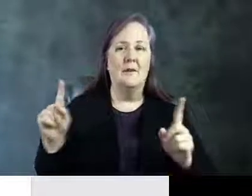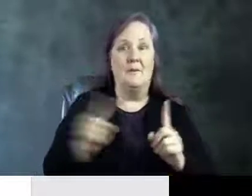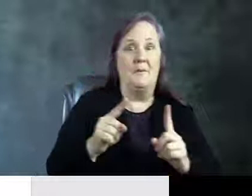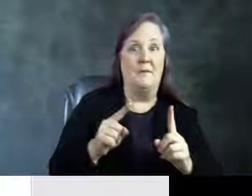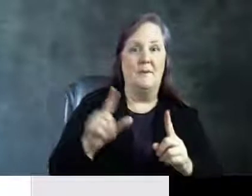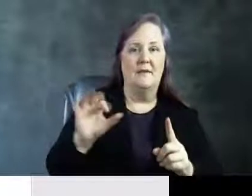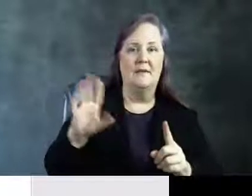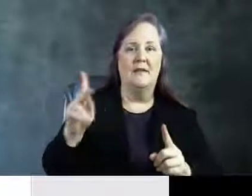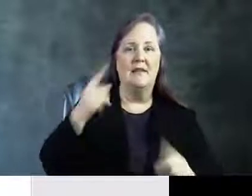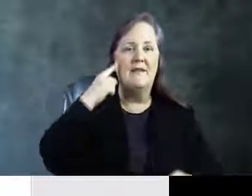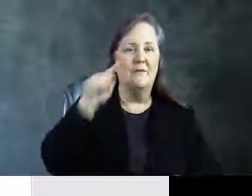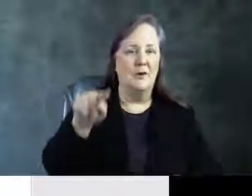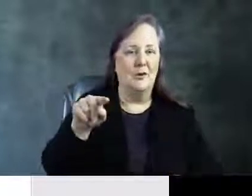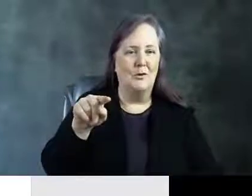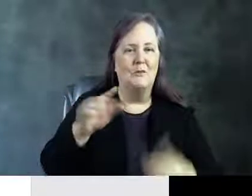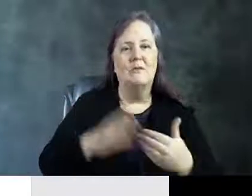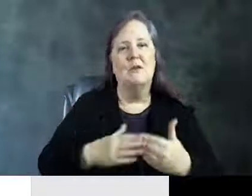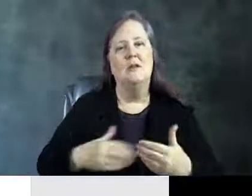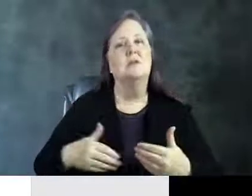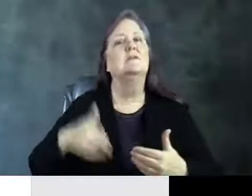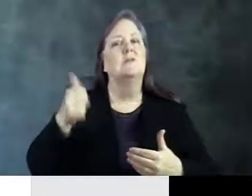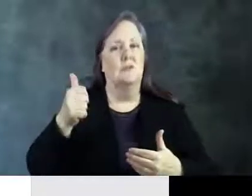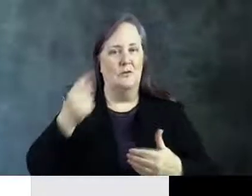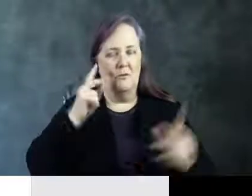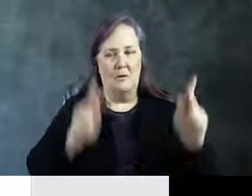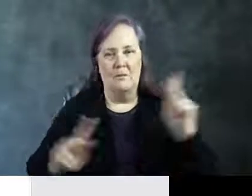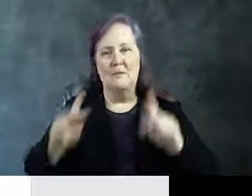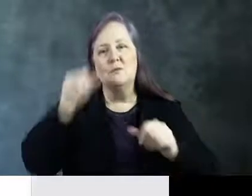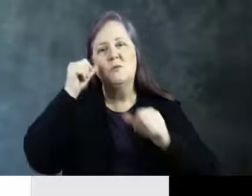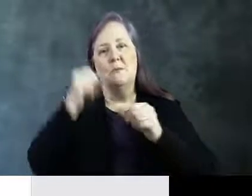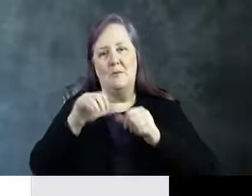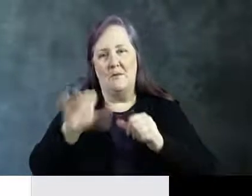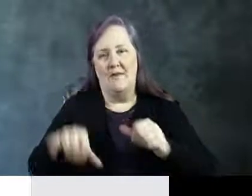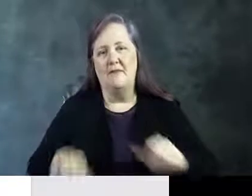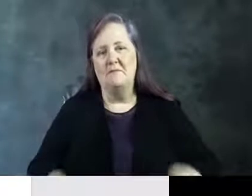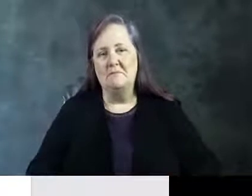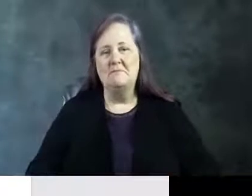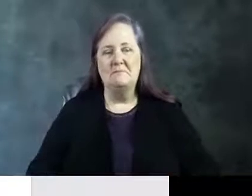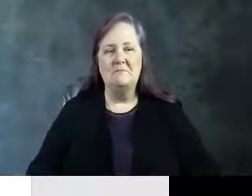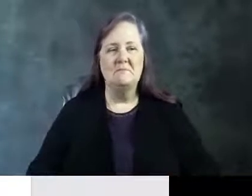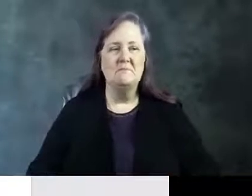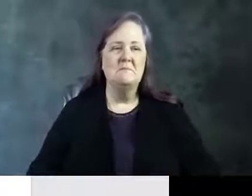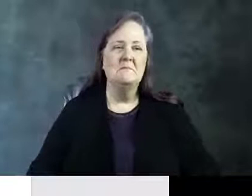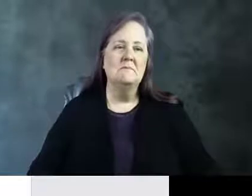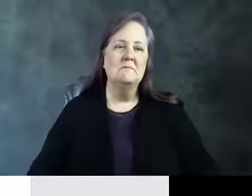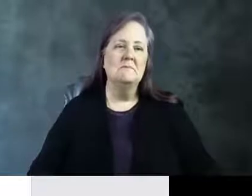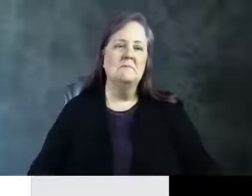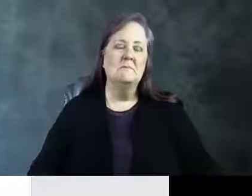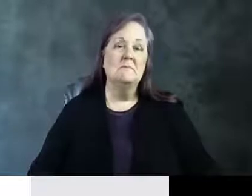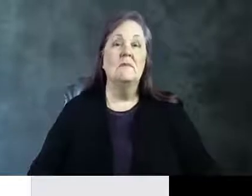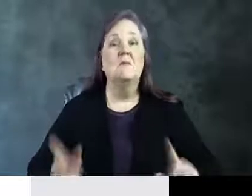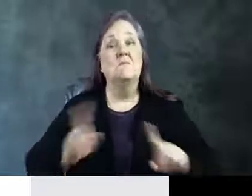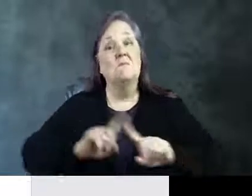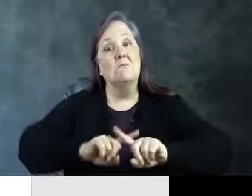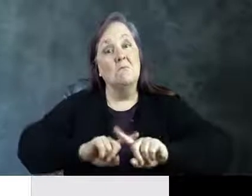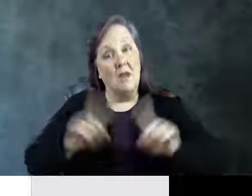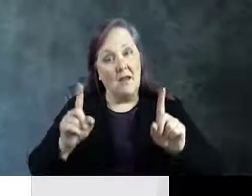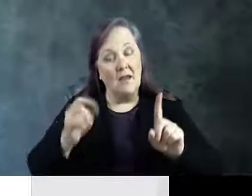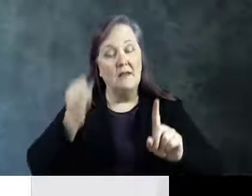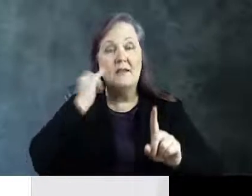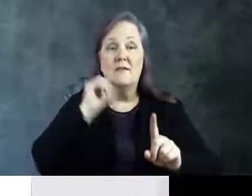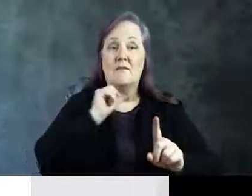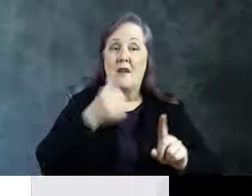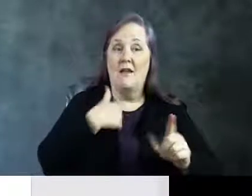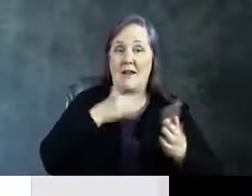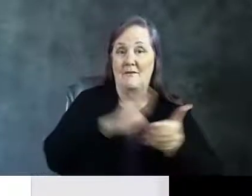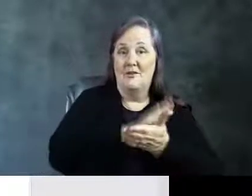for you and makes it much easier for folks to remember and type in. But if we're not going to have our